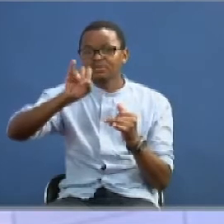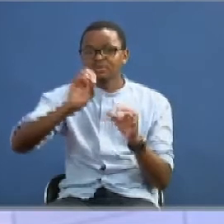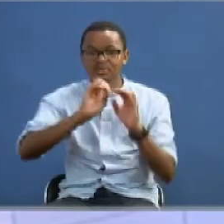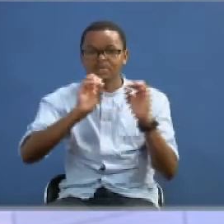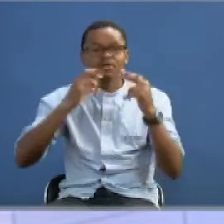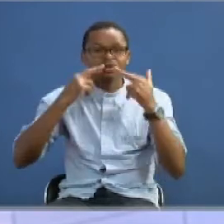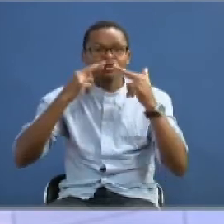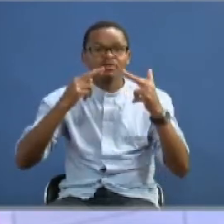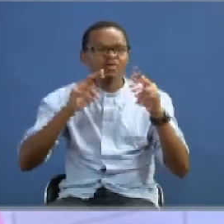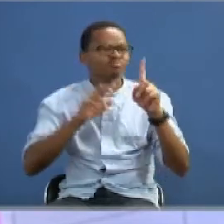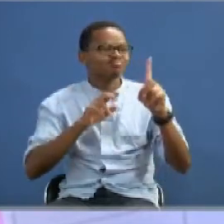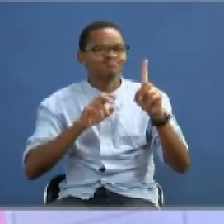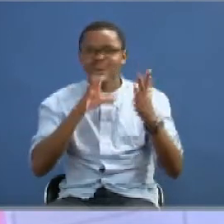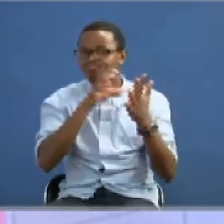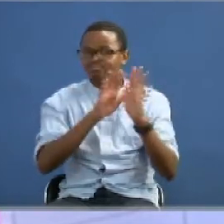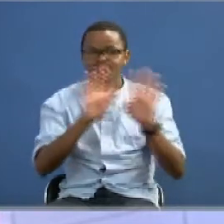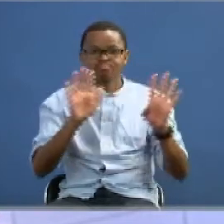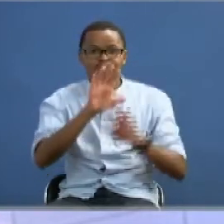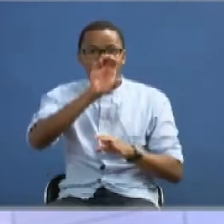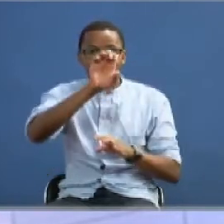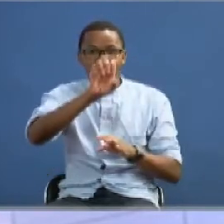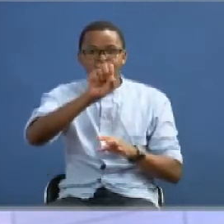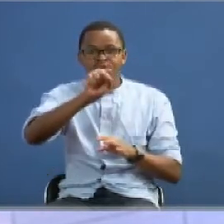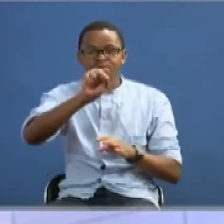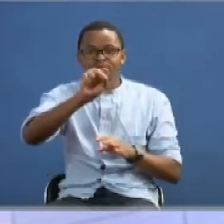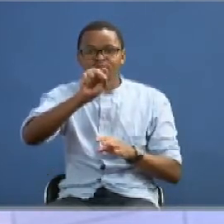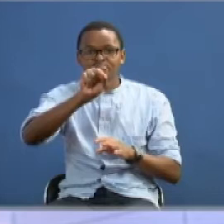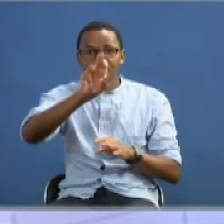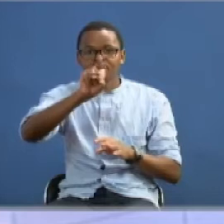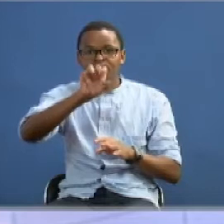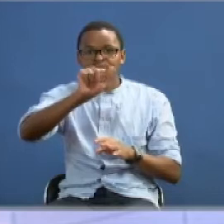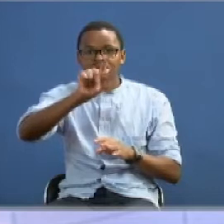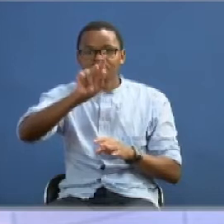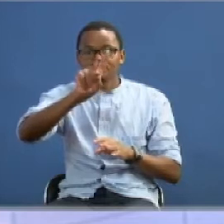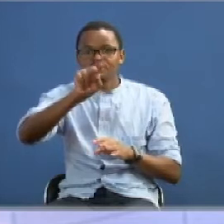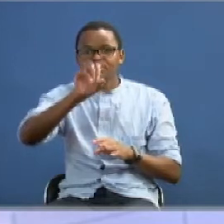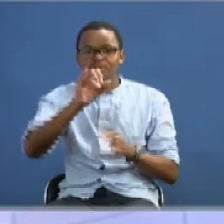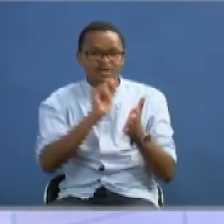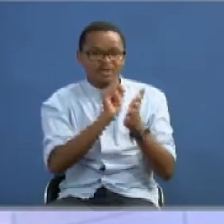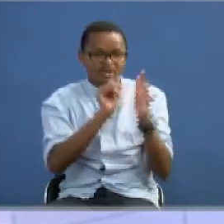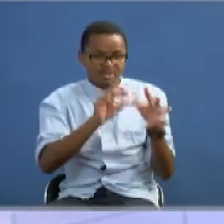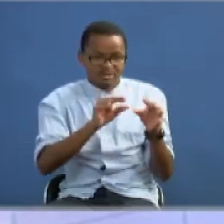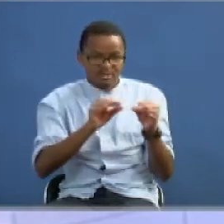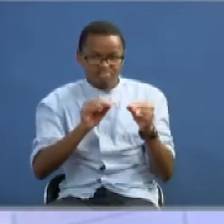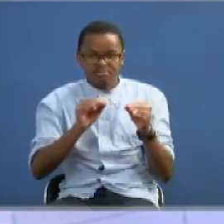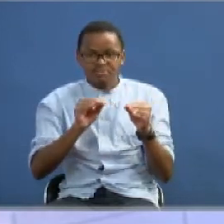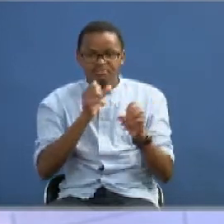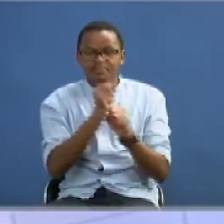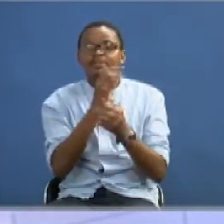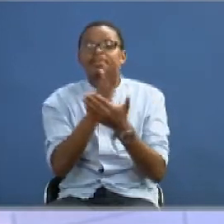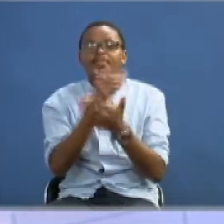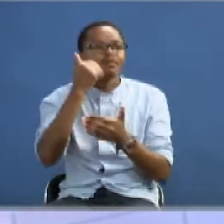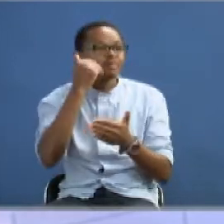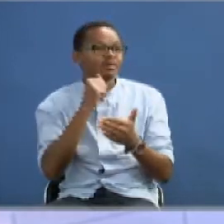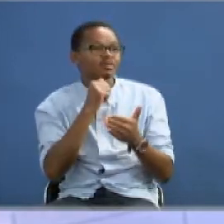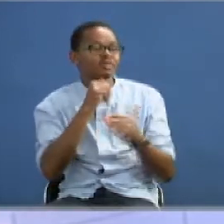not reported a single case. As the CEC for Health in Makueni counties, what are some of the measures that you are taking in order to ensure that the disease